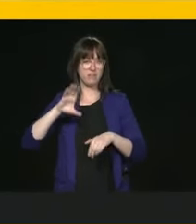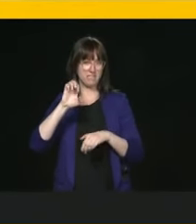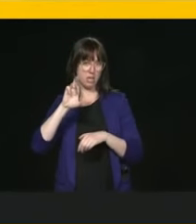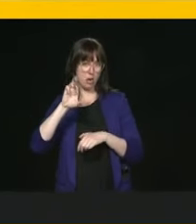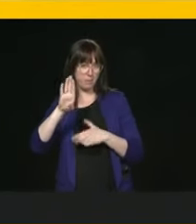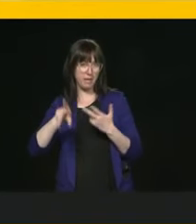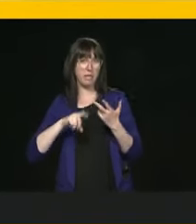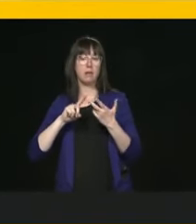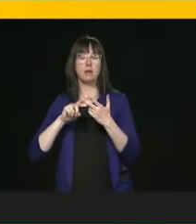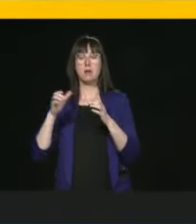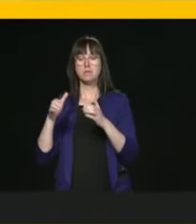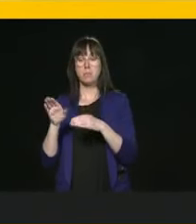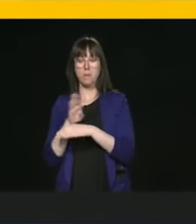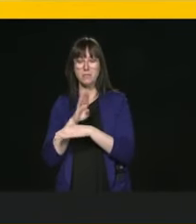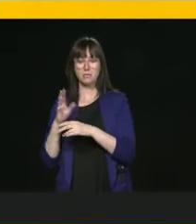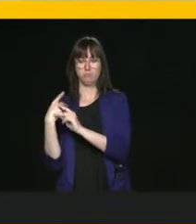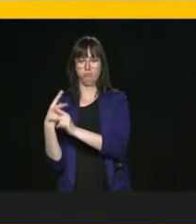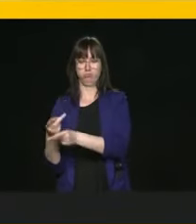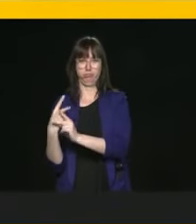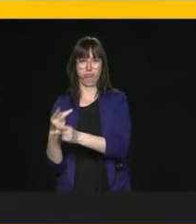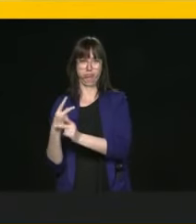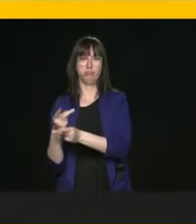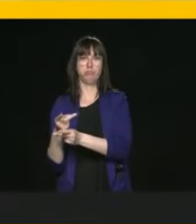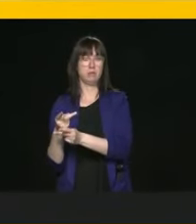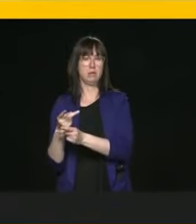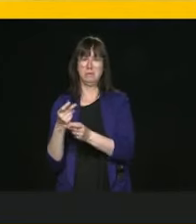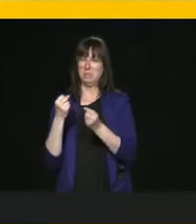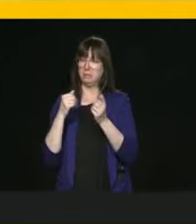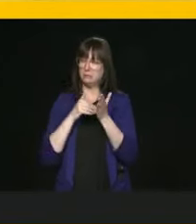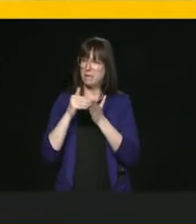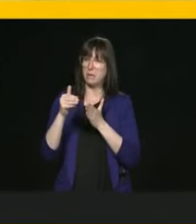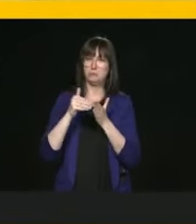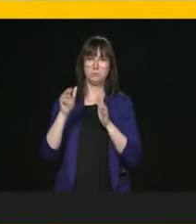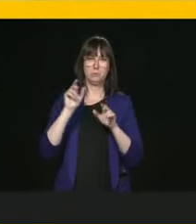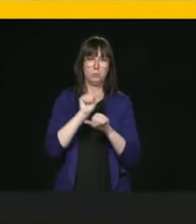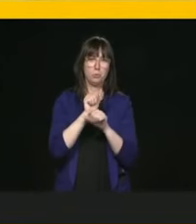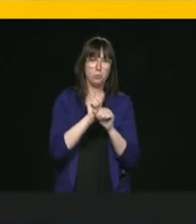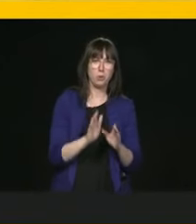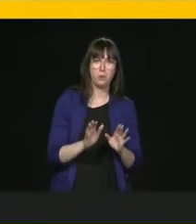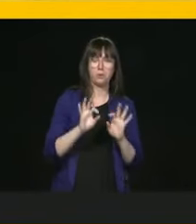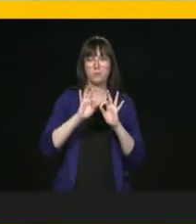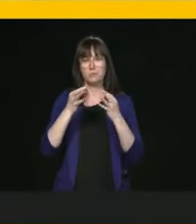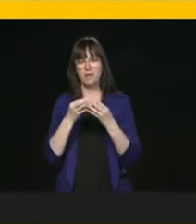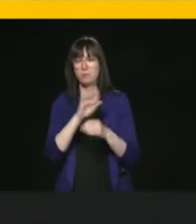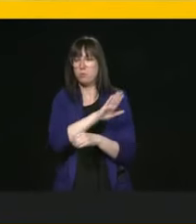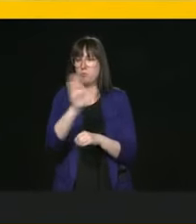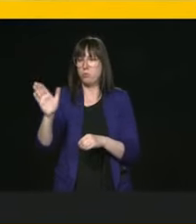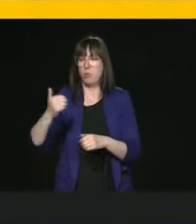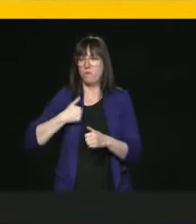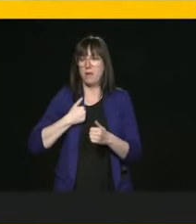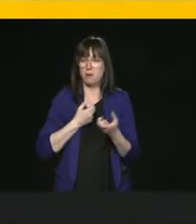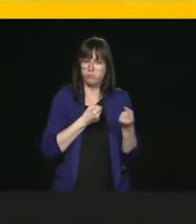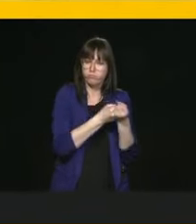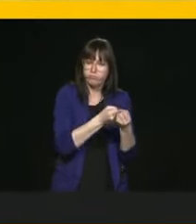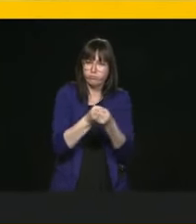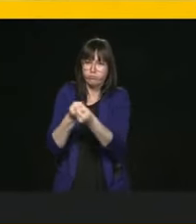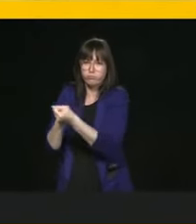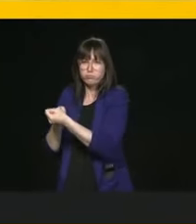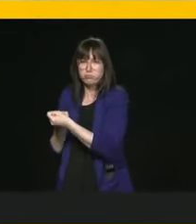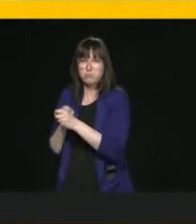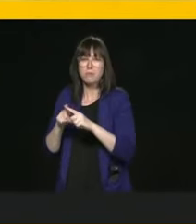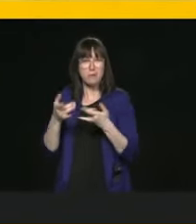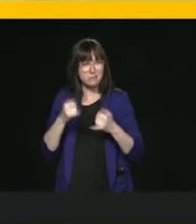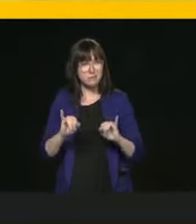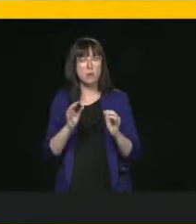across the country. However, there is still work to be done. There are still people we need to help.